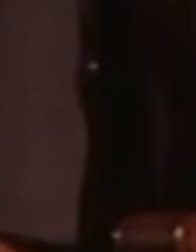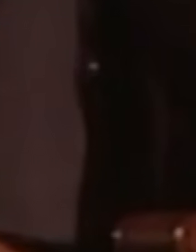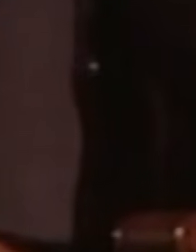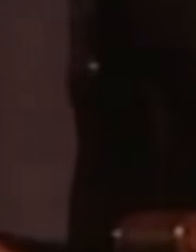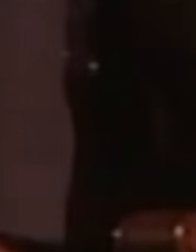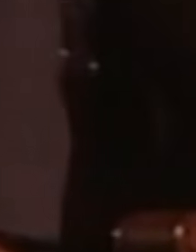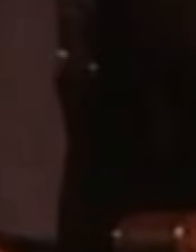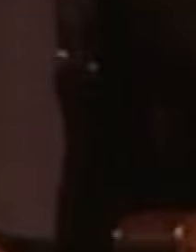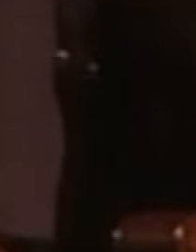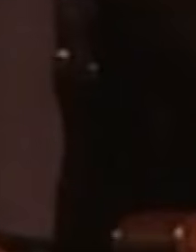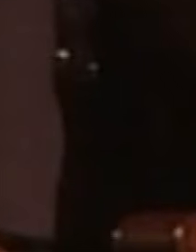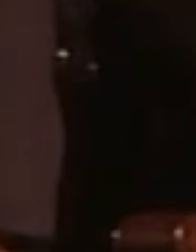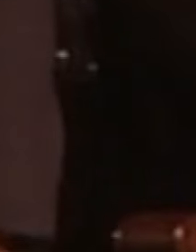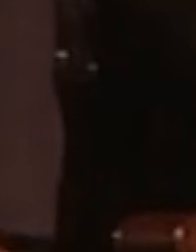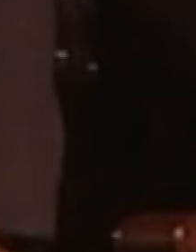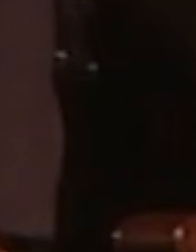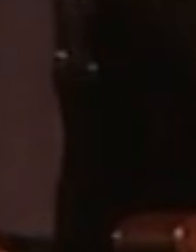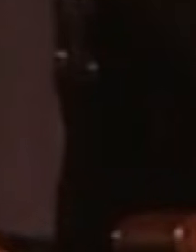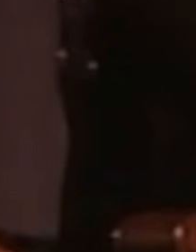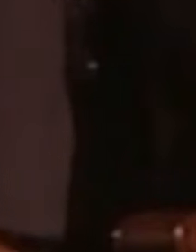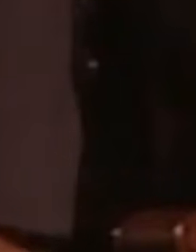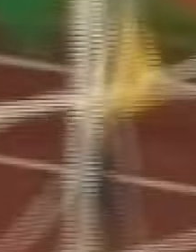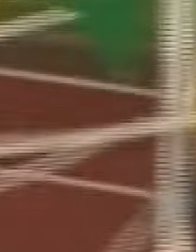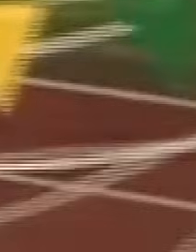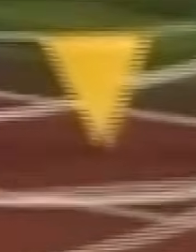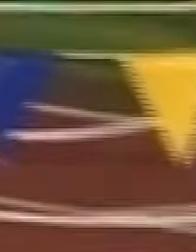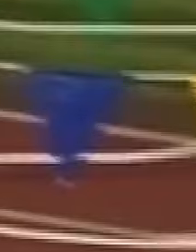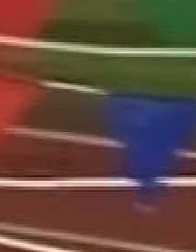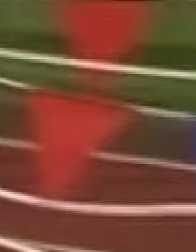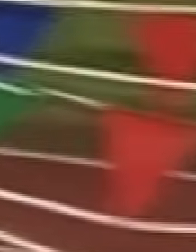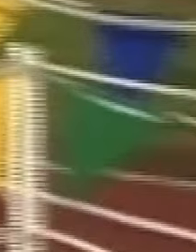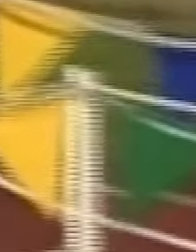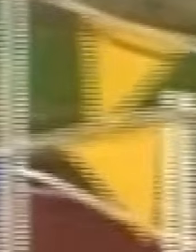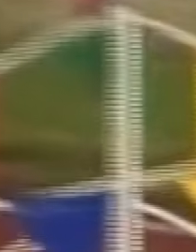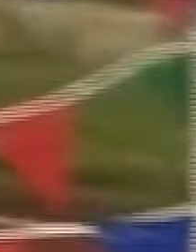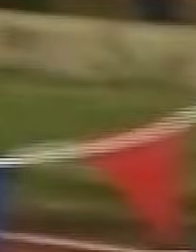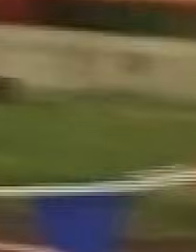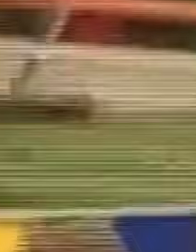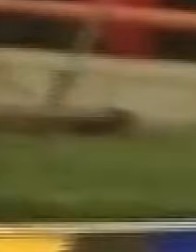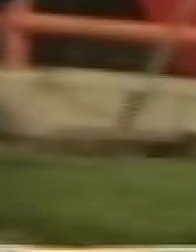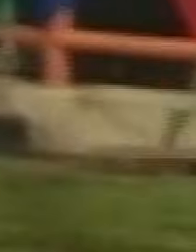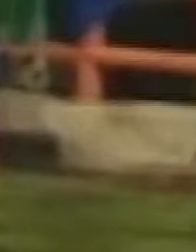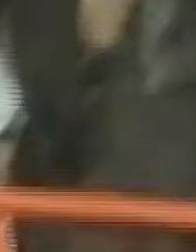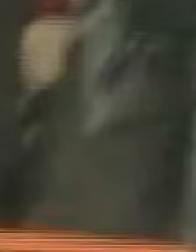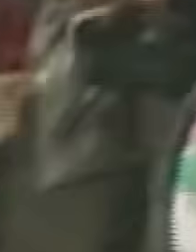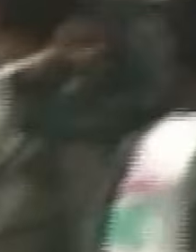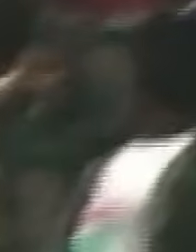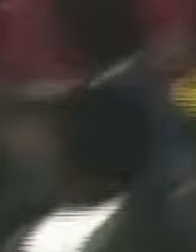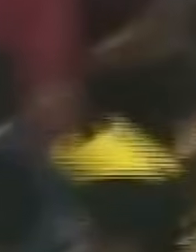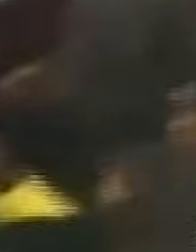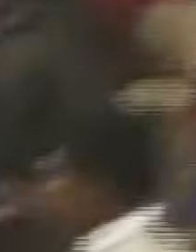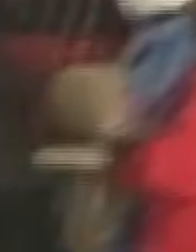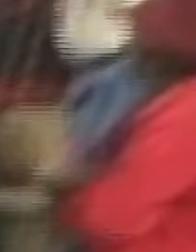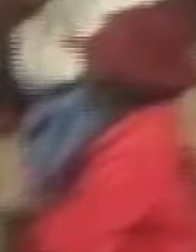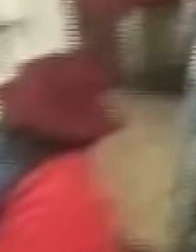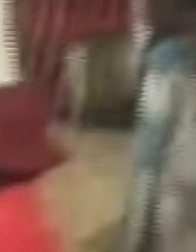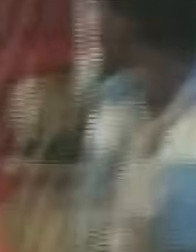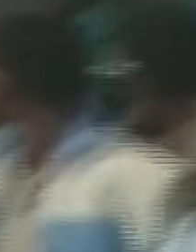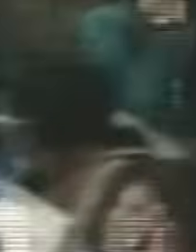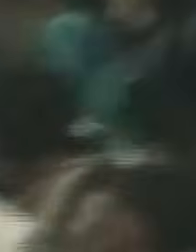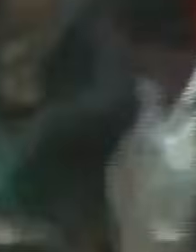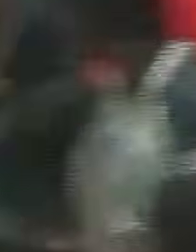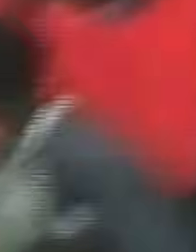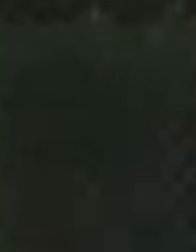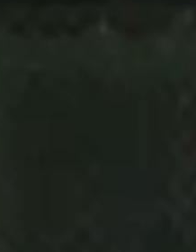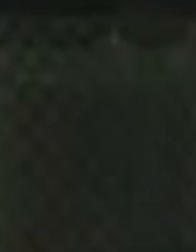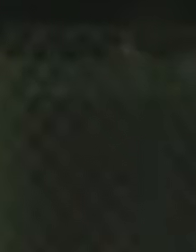patriots lay down their lives. We'll fight till we are free. The dark era